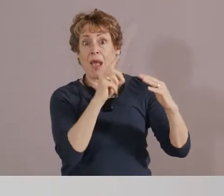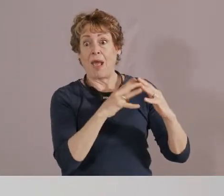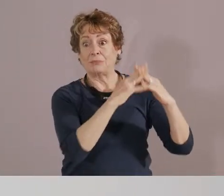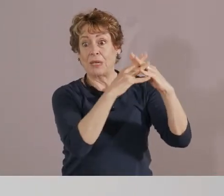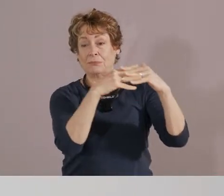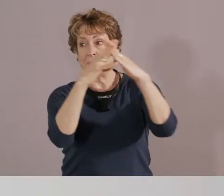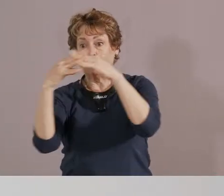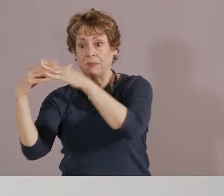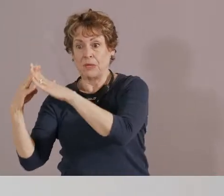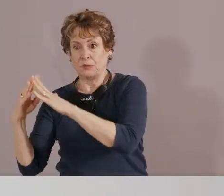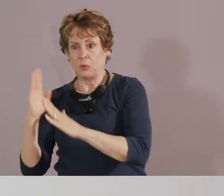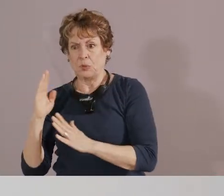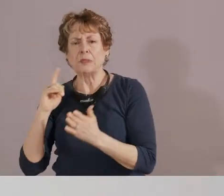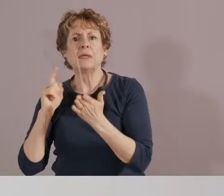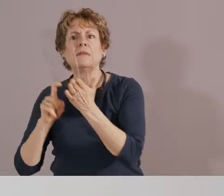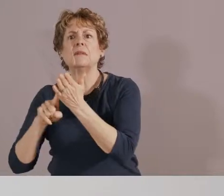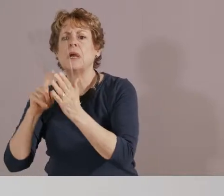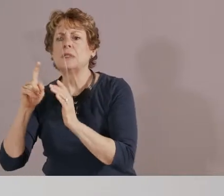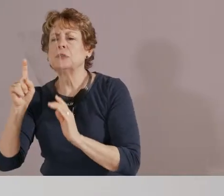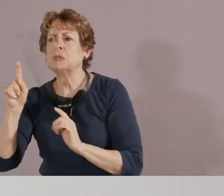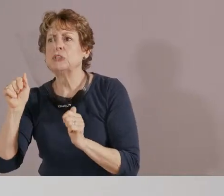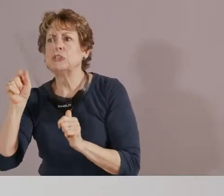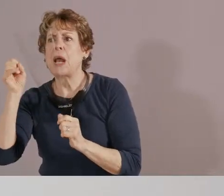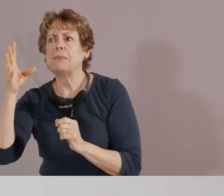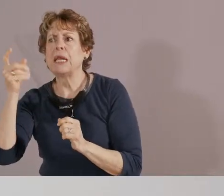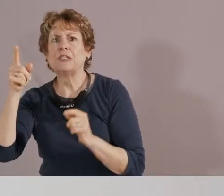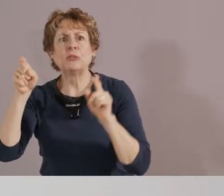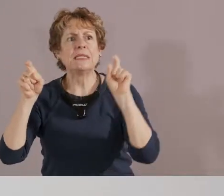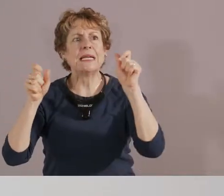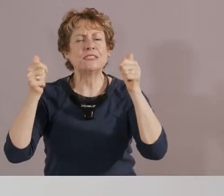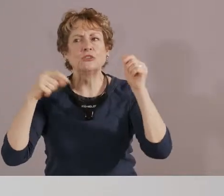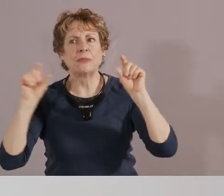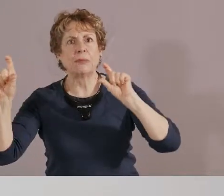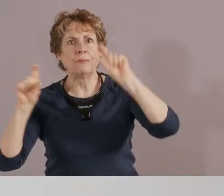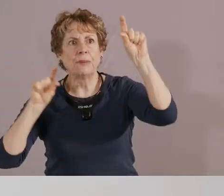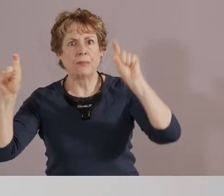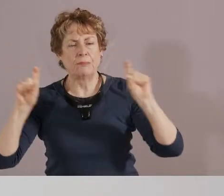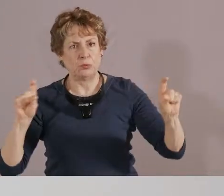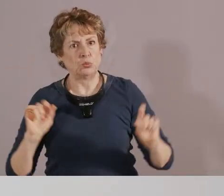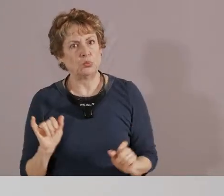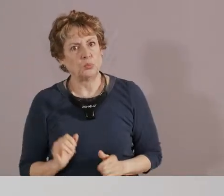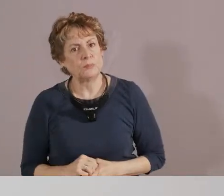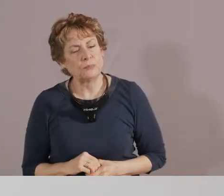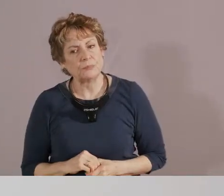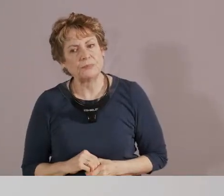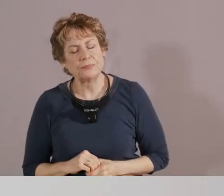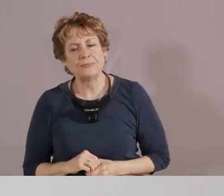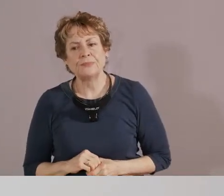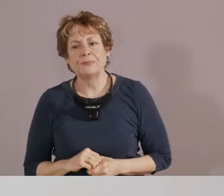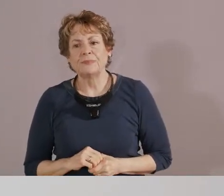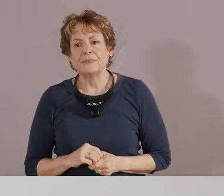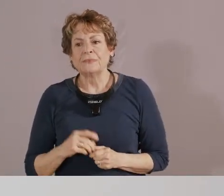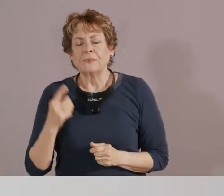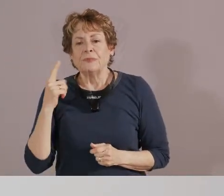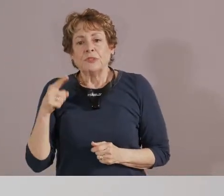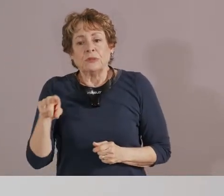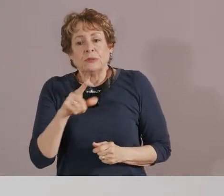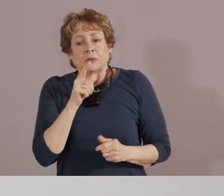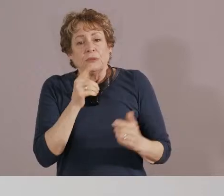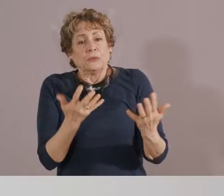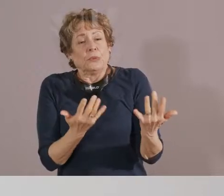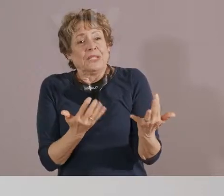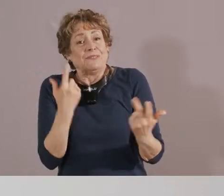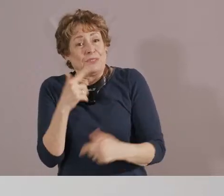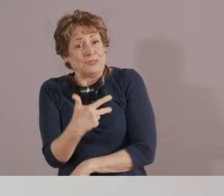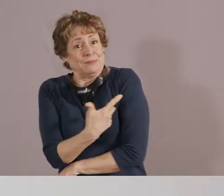going to those sites for them to provide that second dose. So they may be waiting to ensure that they get those vaccines